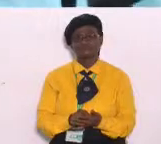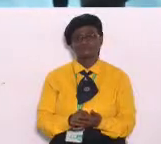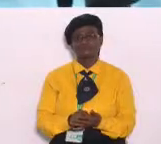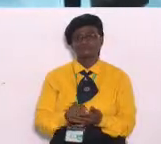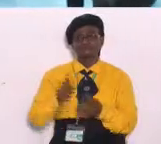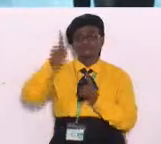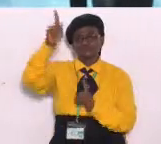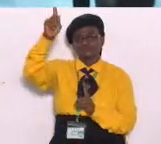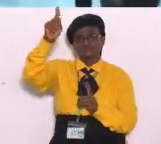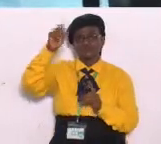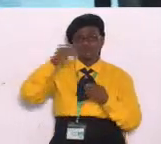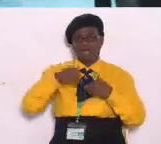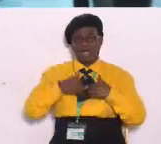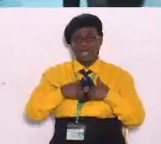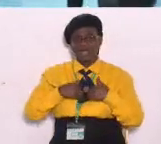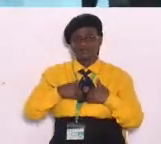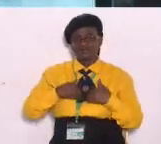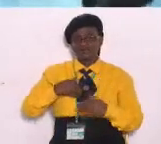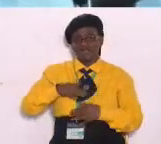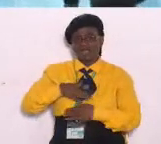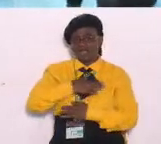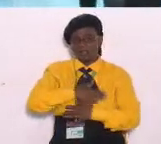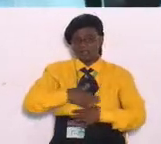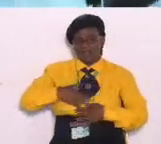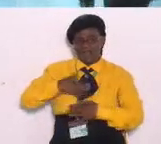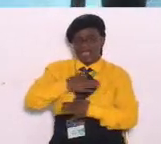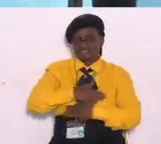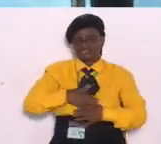you have pleasure